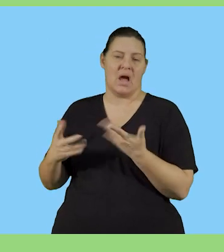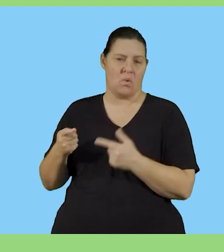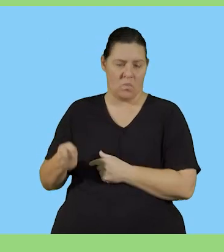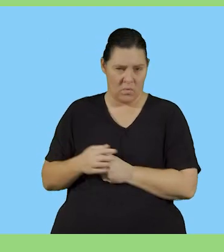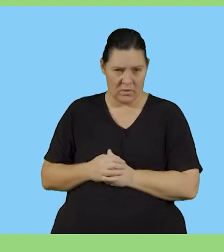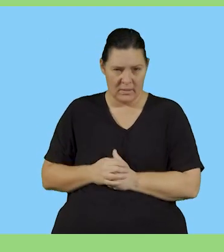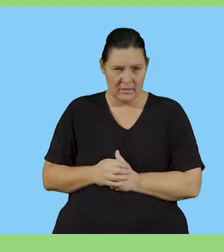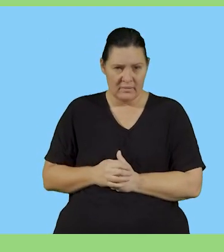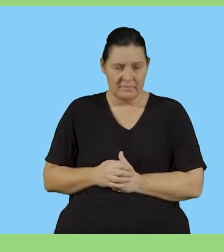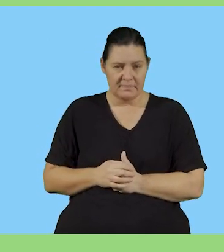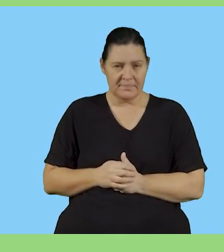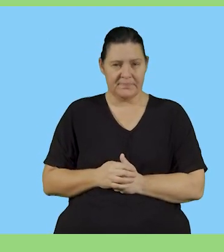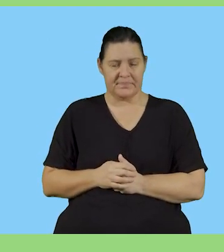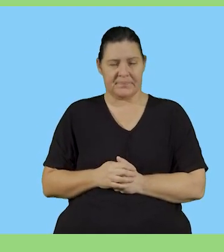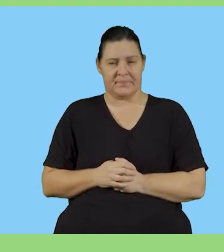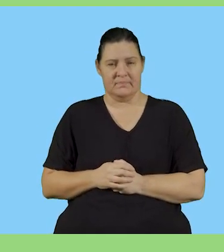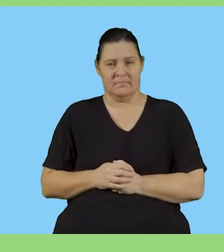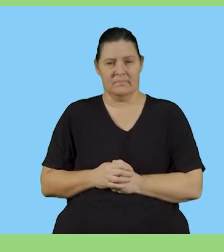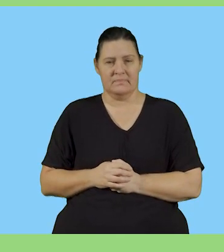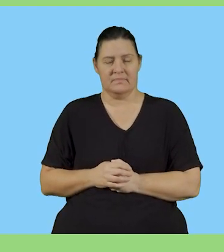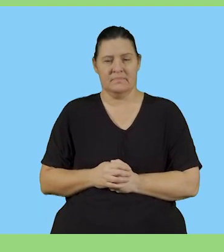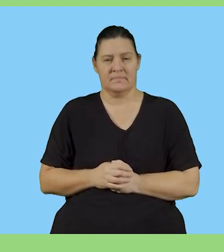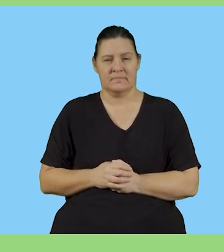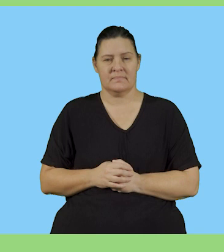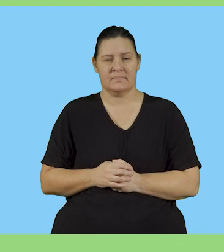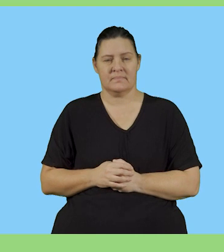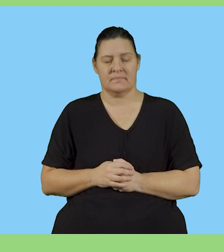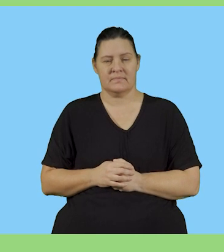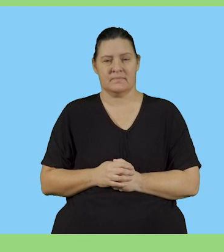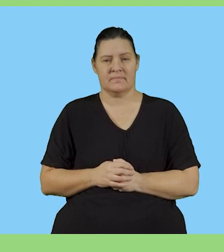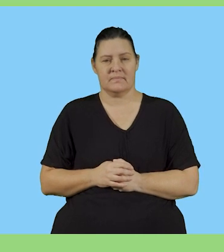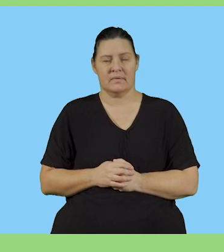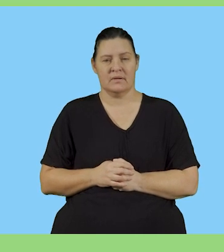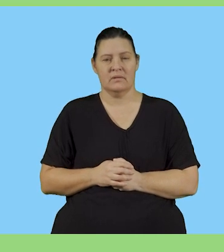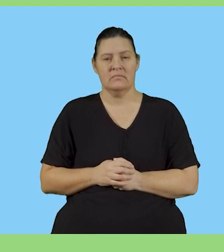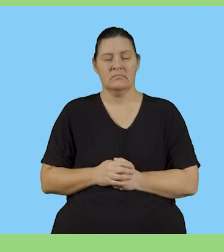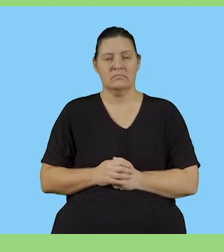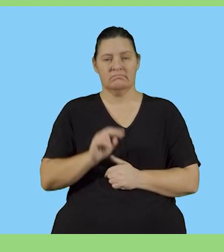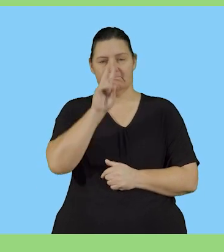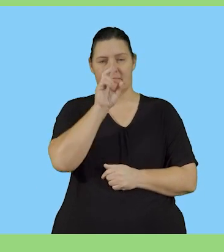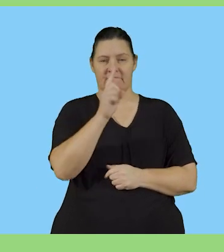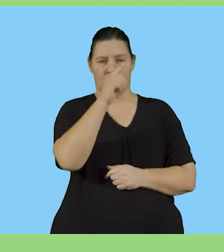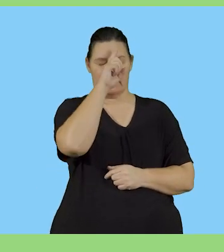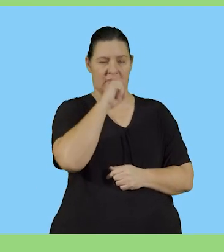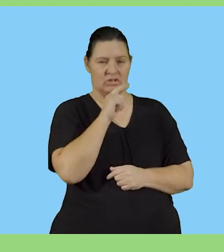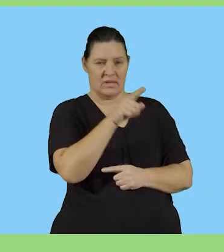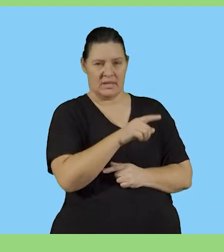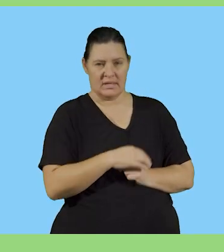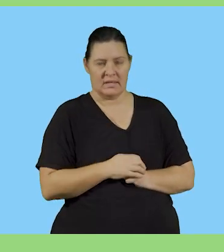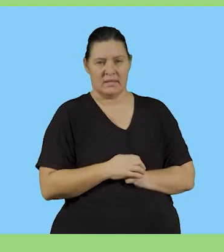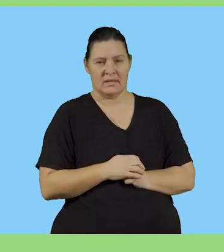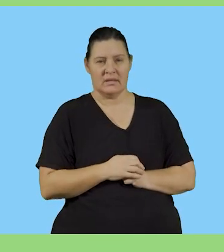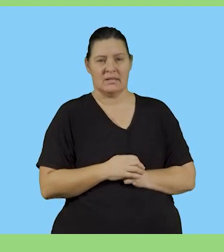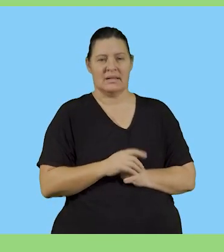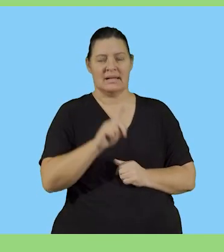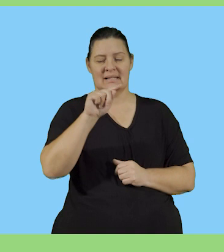explanation of the kind of interaction that you identified. So let us look at the first picture. Here we